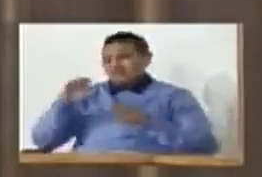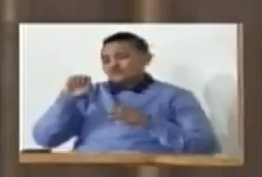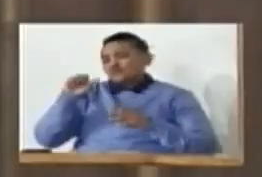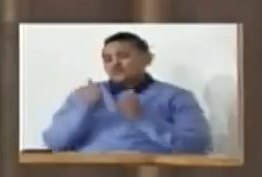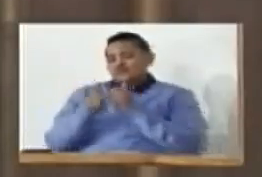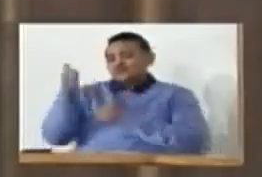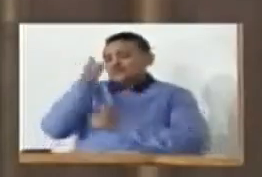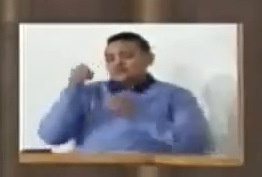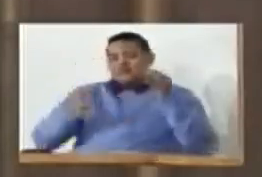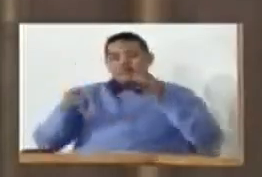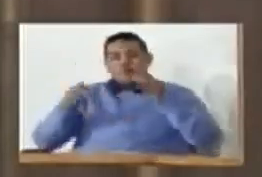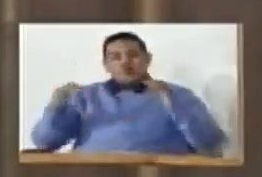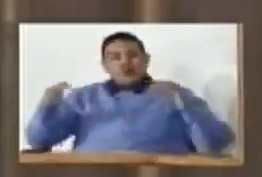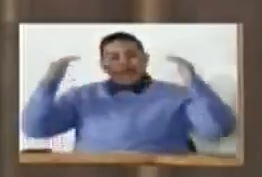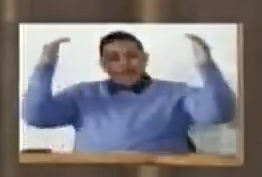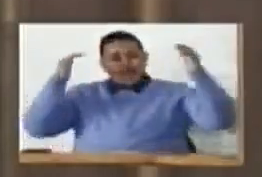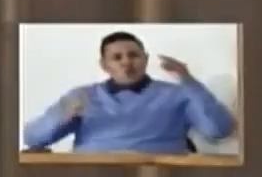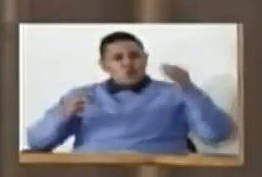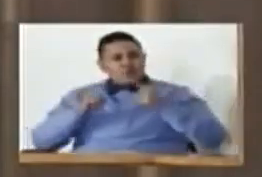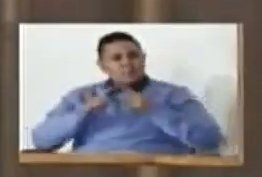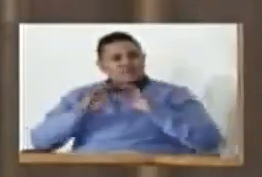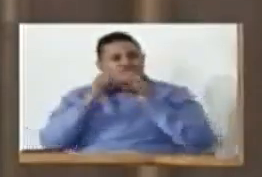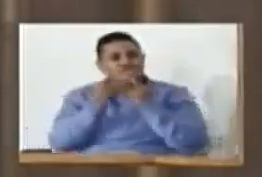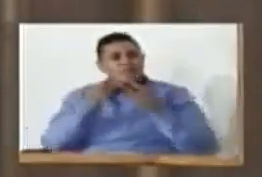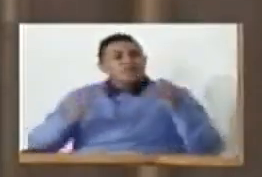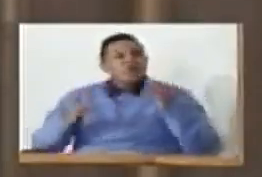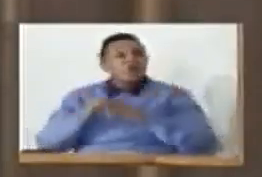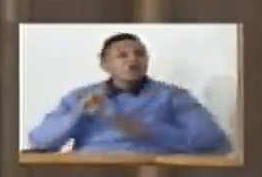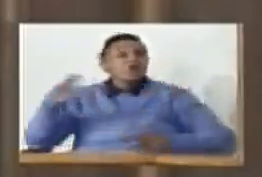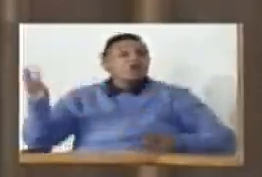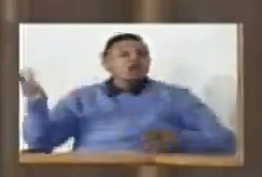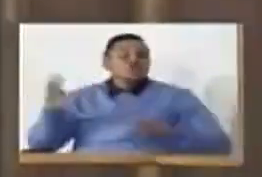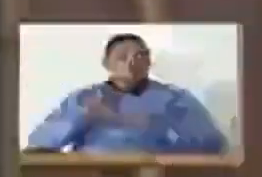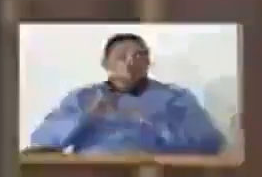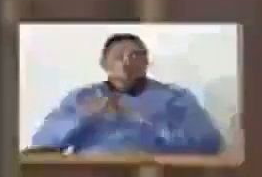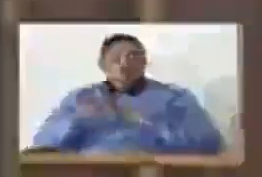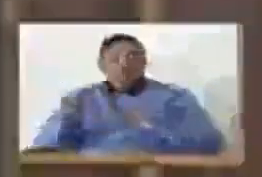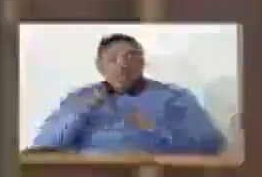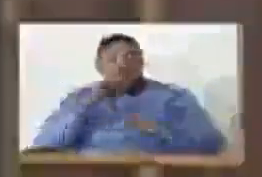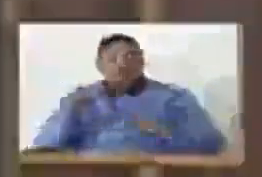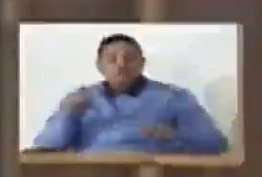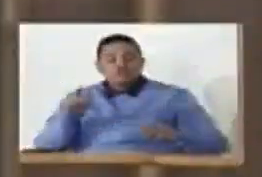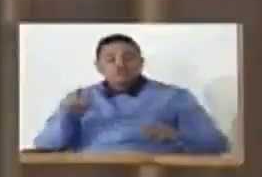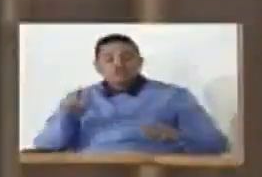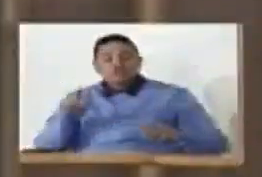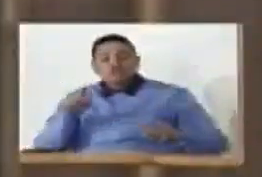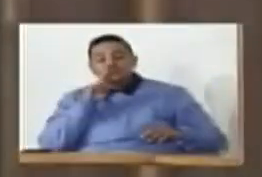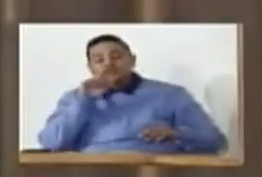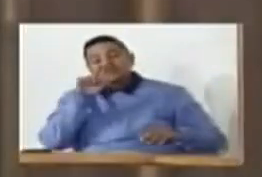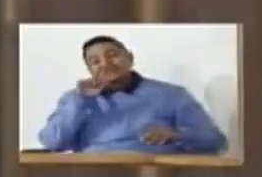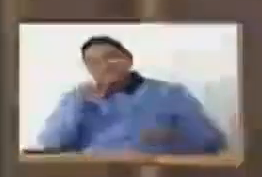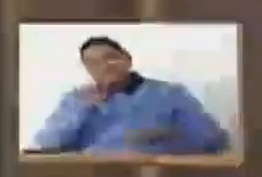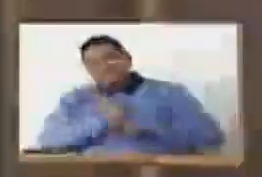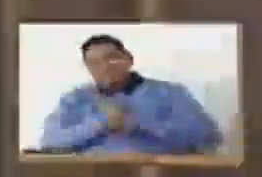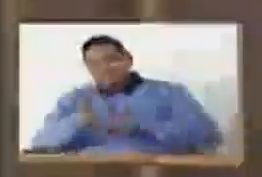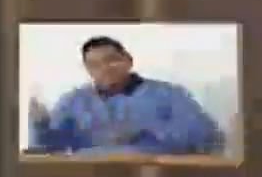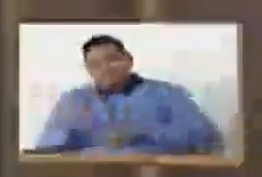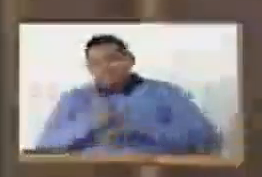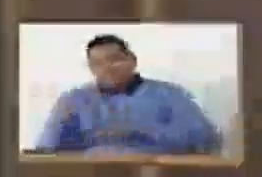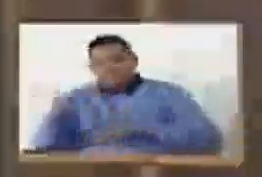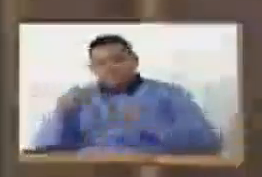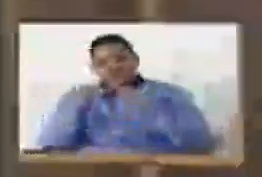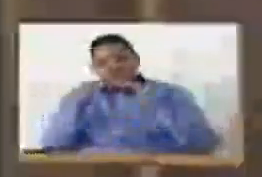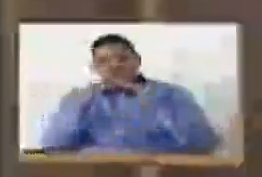Court, High Court, and Family Court in Western Jamaica to co-locate justice services to